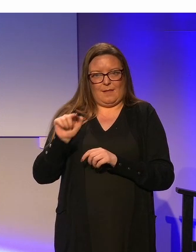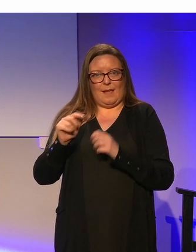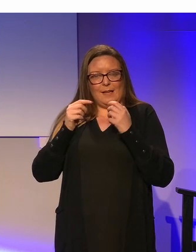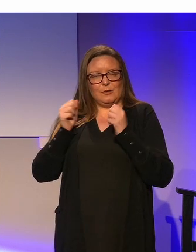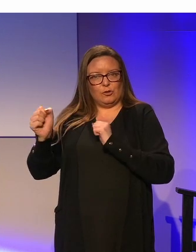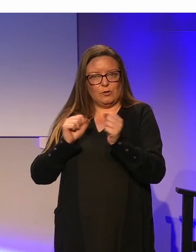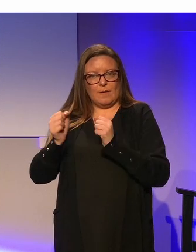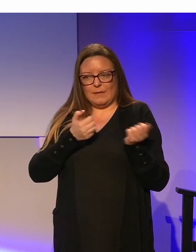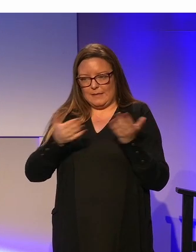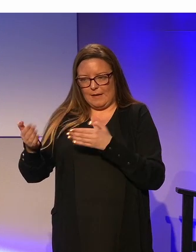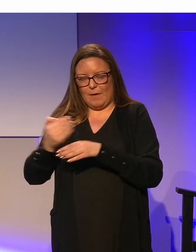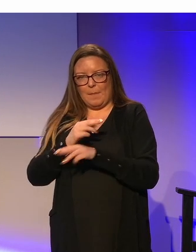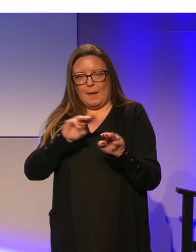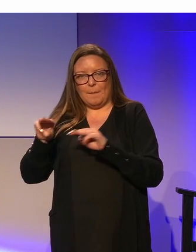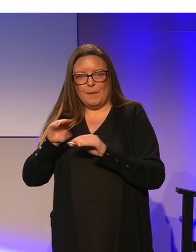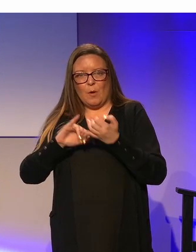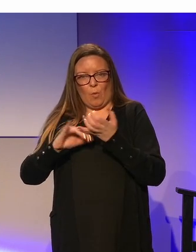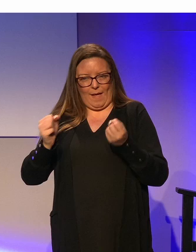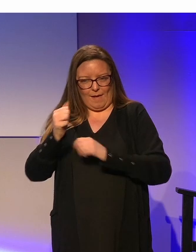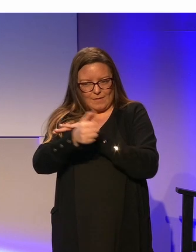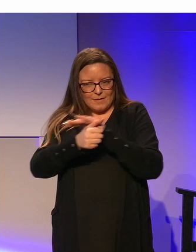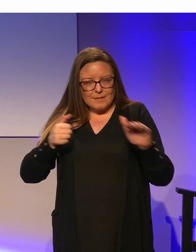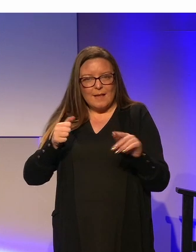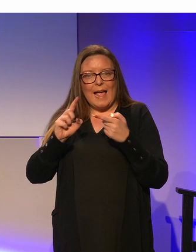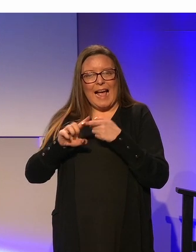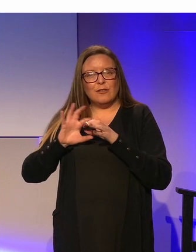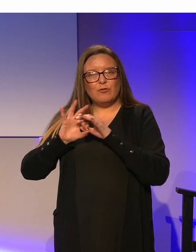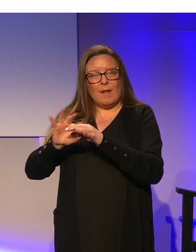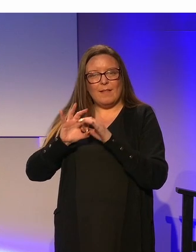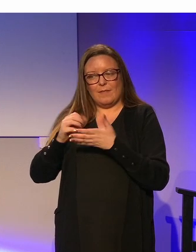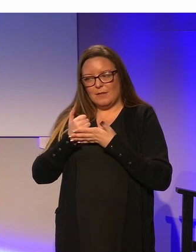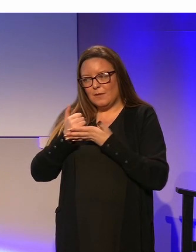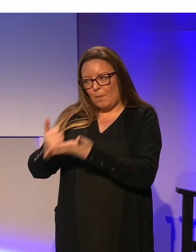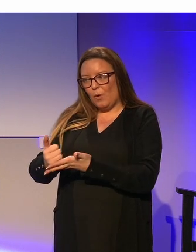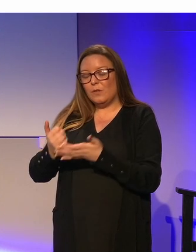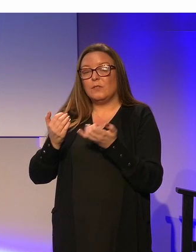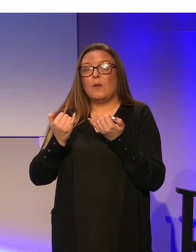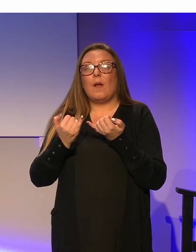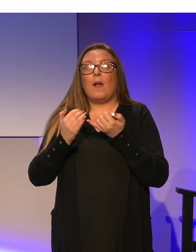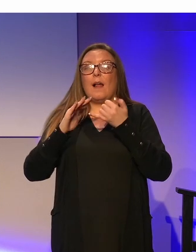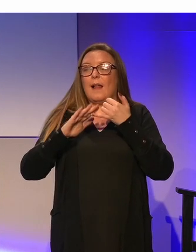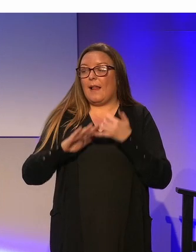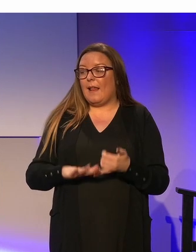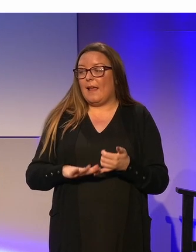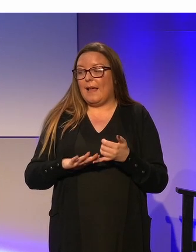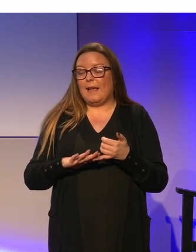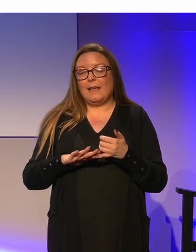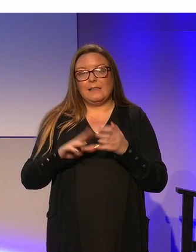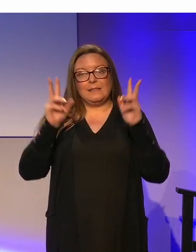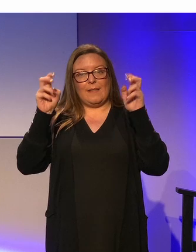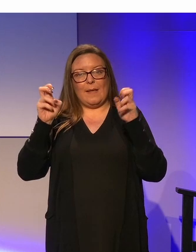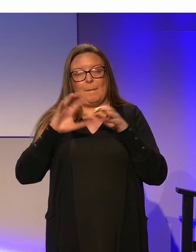being delivered by people with expertise and providing relevant support. So finally, the fourth theme, which is